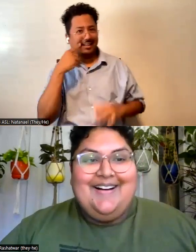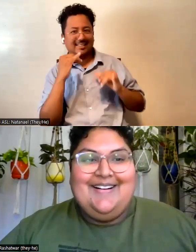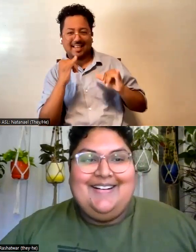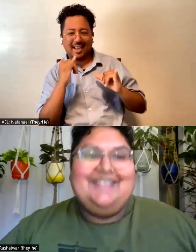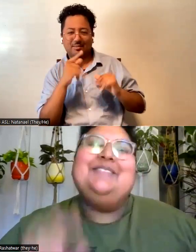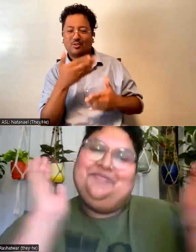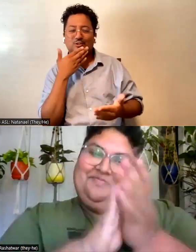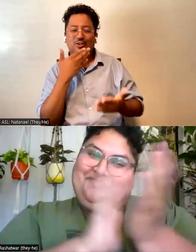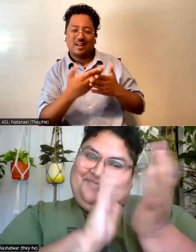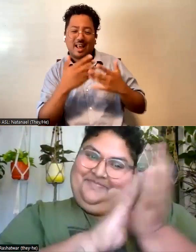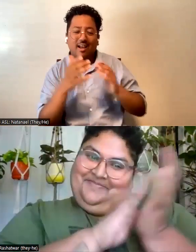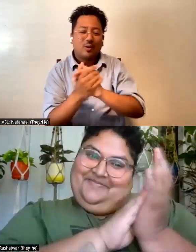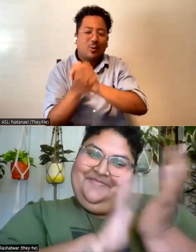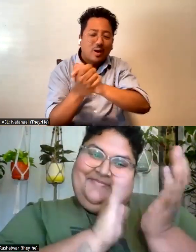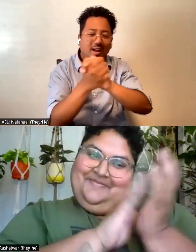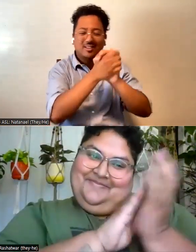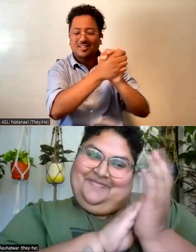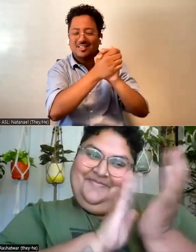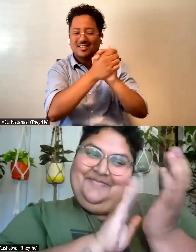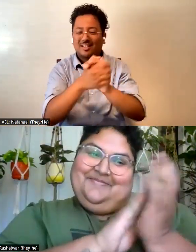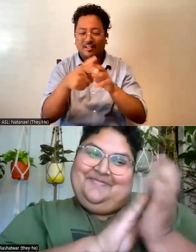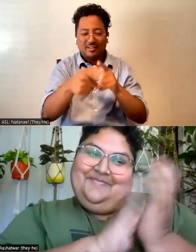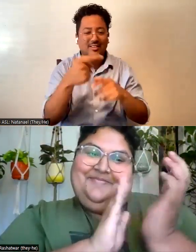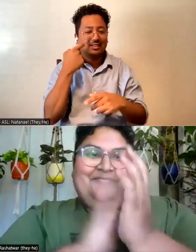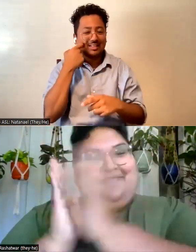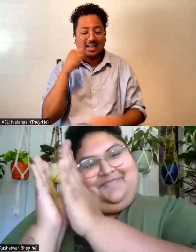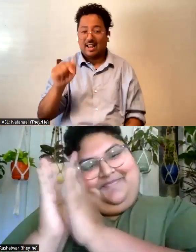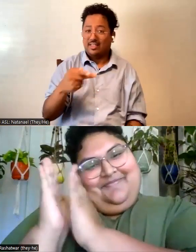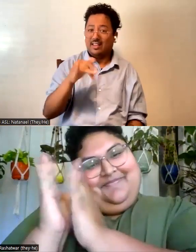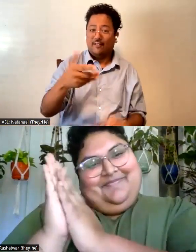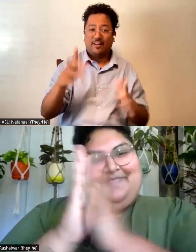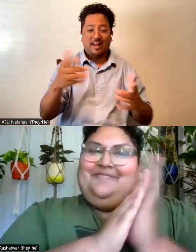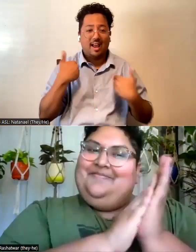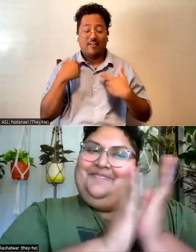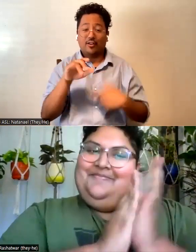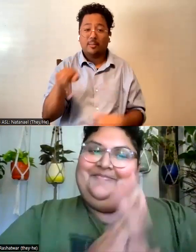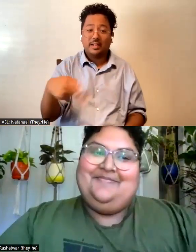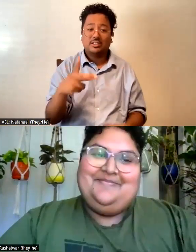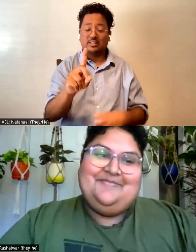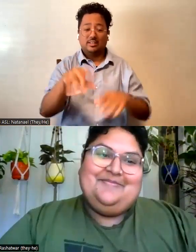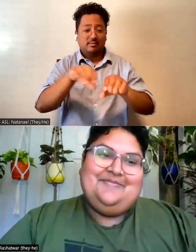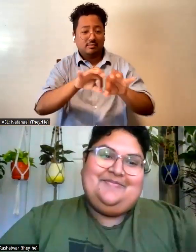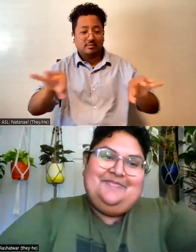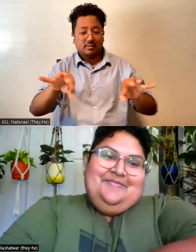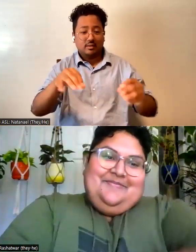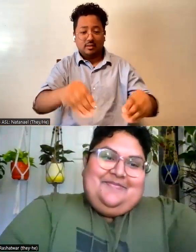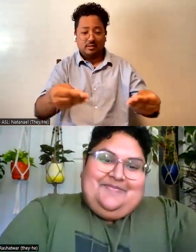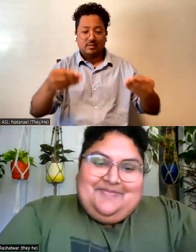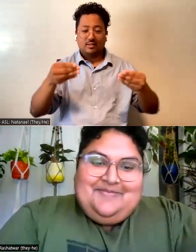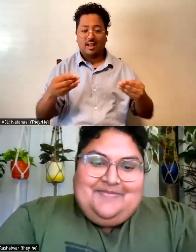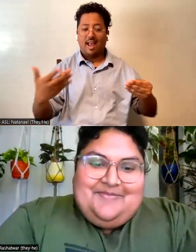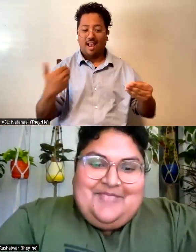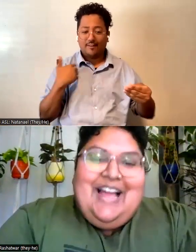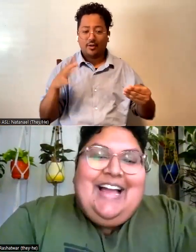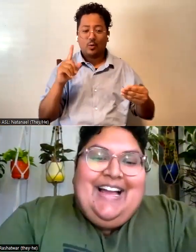first, congratulations to Athia, who has completed a PhD in American Studies and Ethnicity at the University of